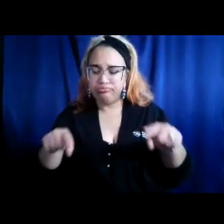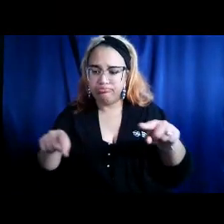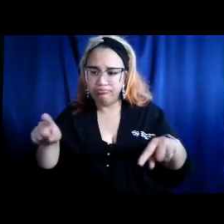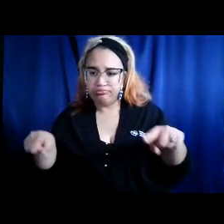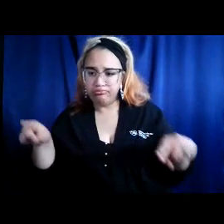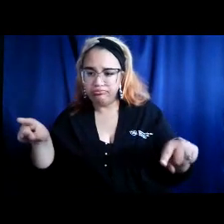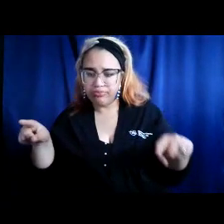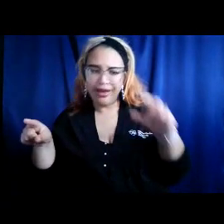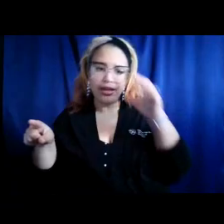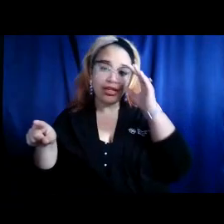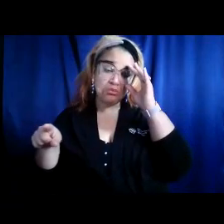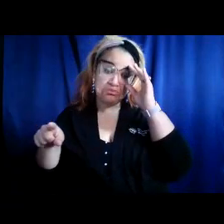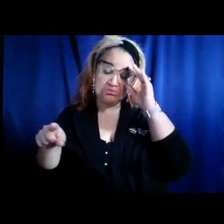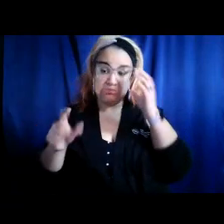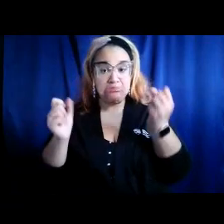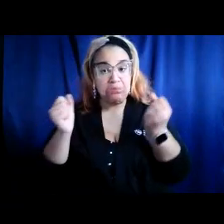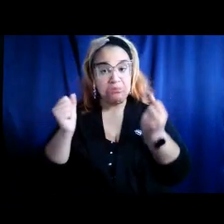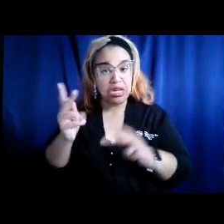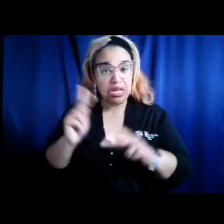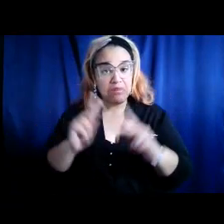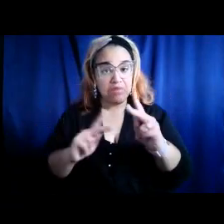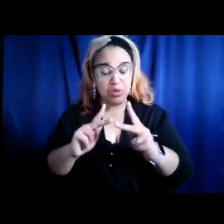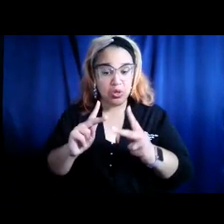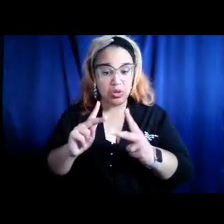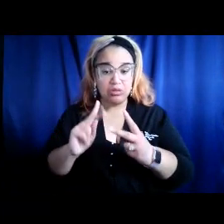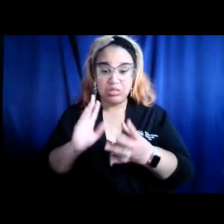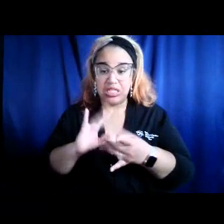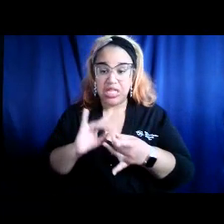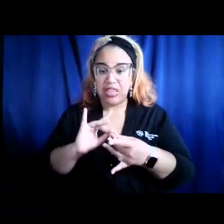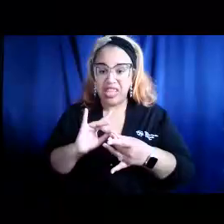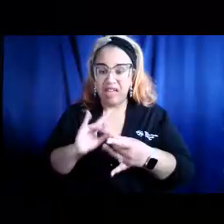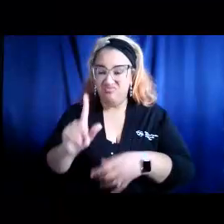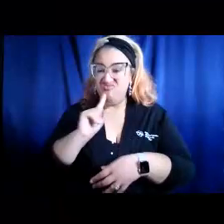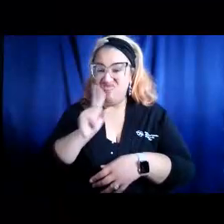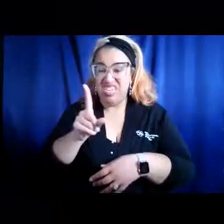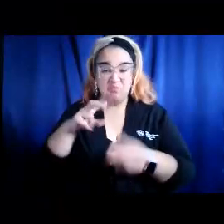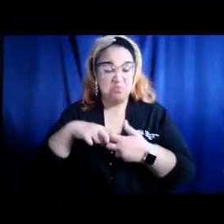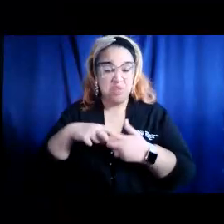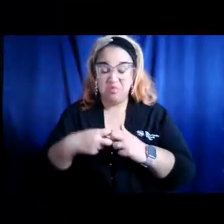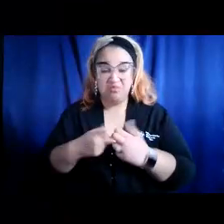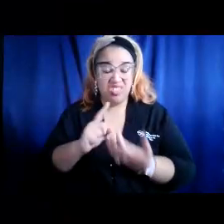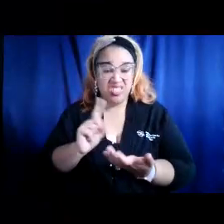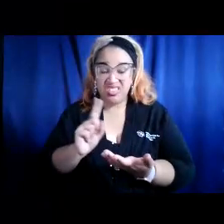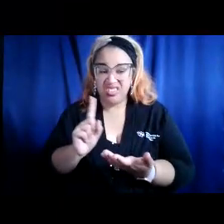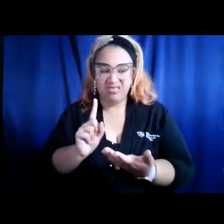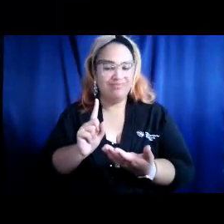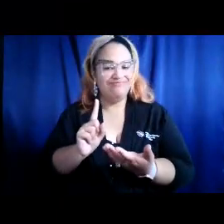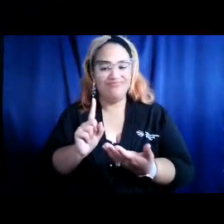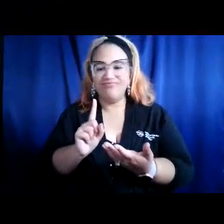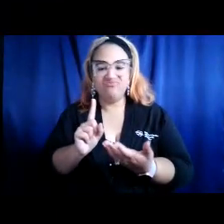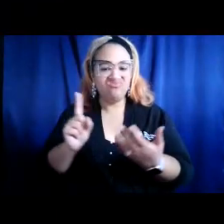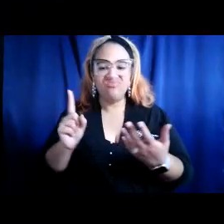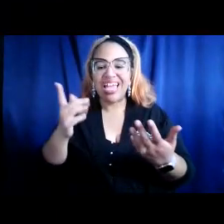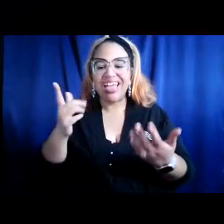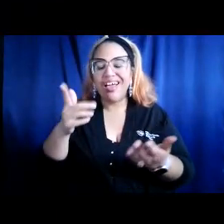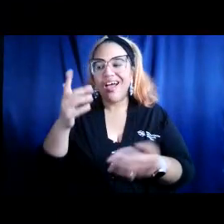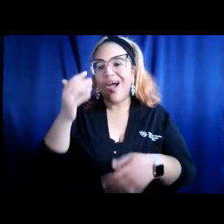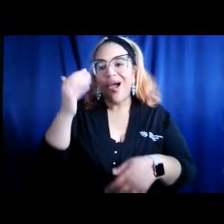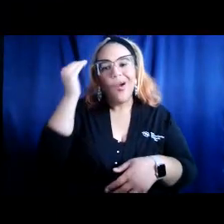with the majority of our audience choosing one, lack of awareness or training. So again, thanks for sharing your thoughts. And